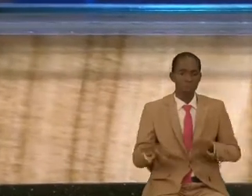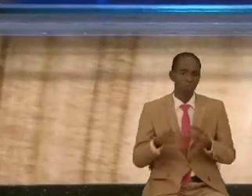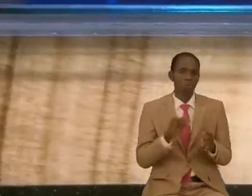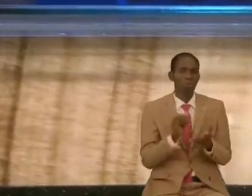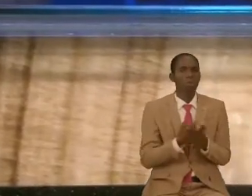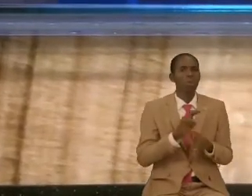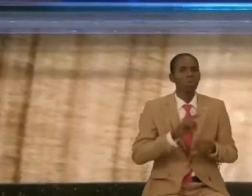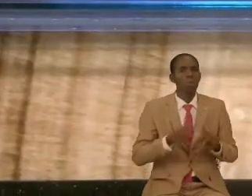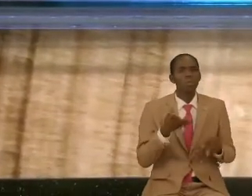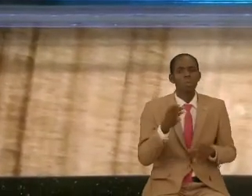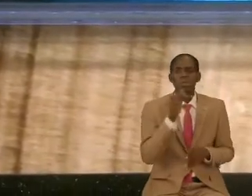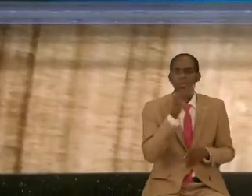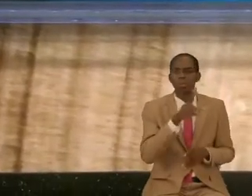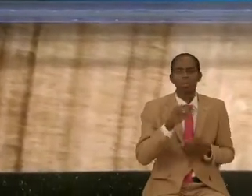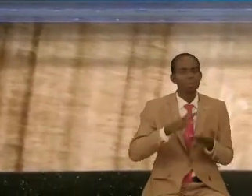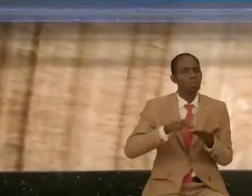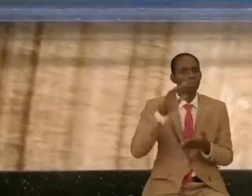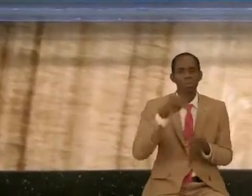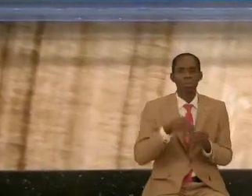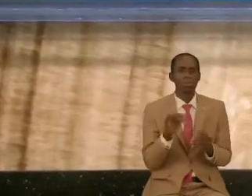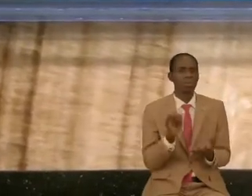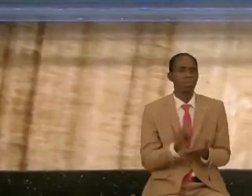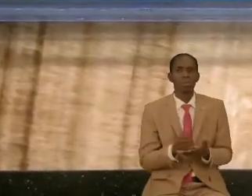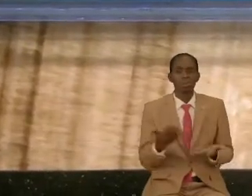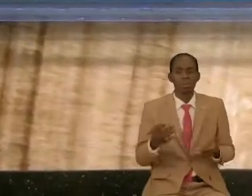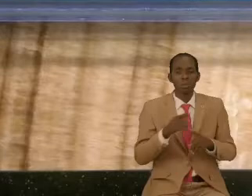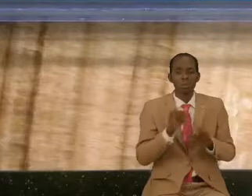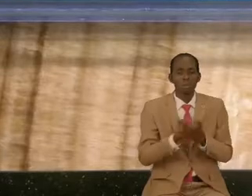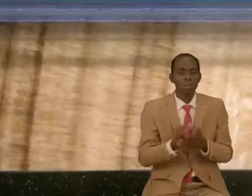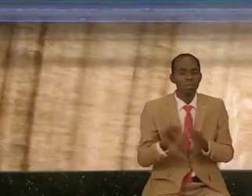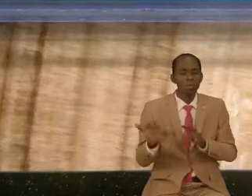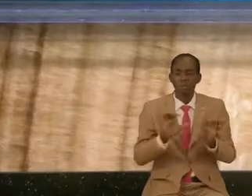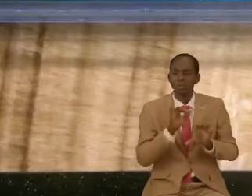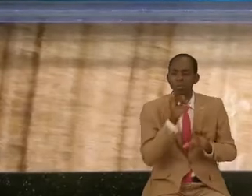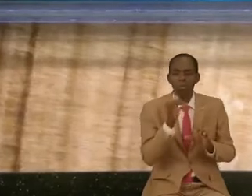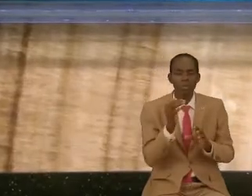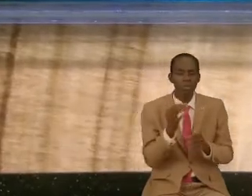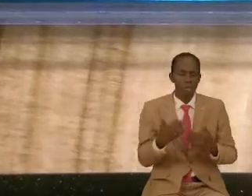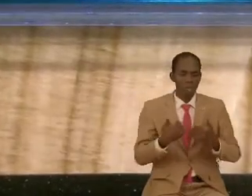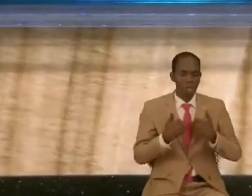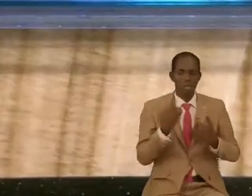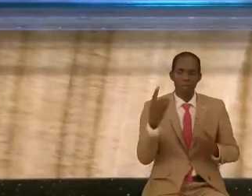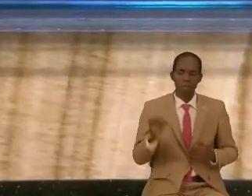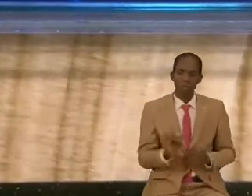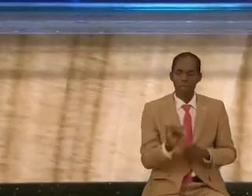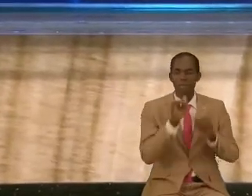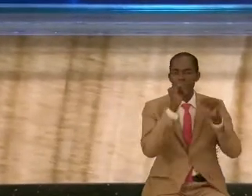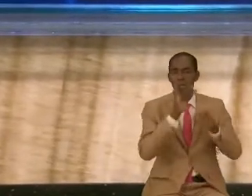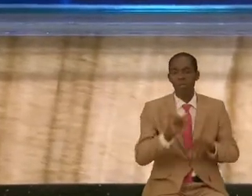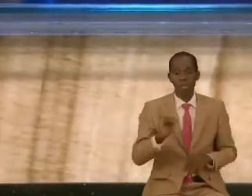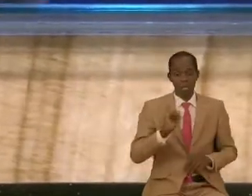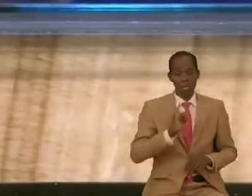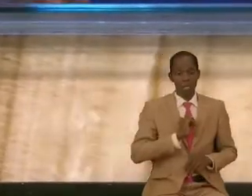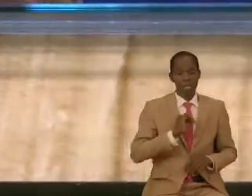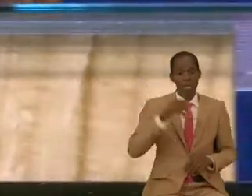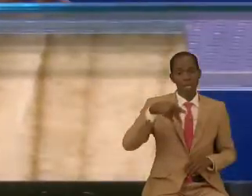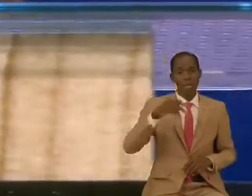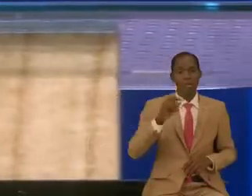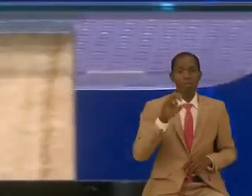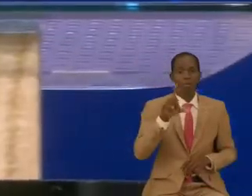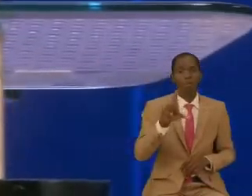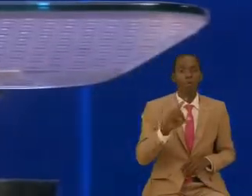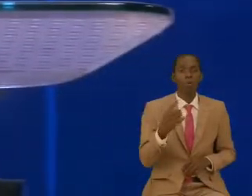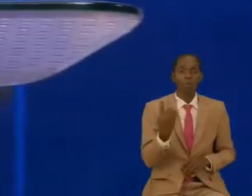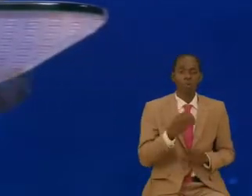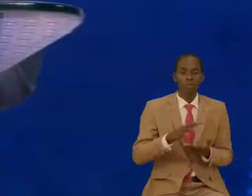in that. I could do that, but that one doesn't carry eternal blessing. I glory in the